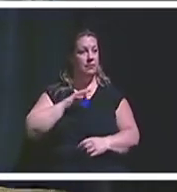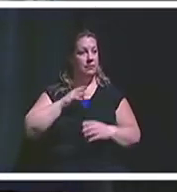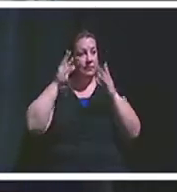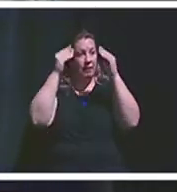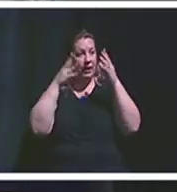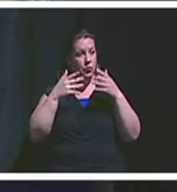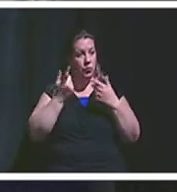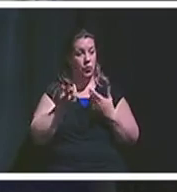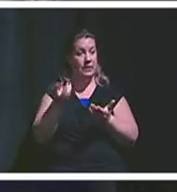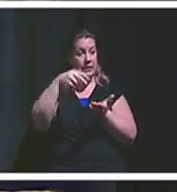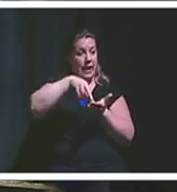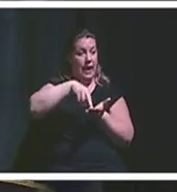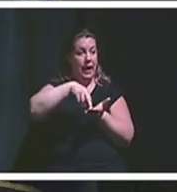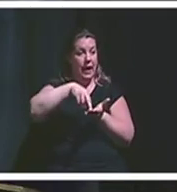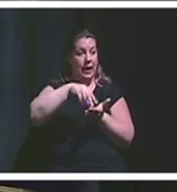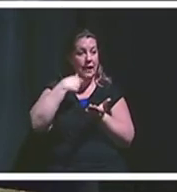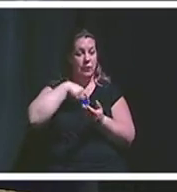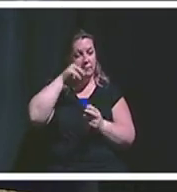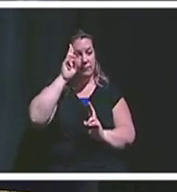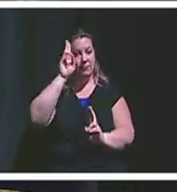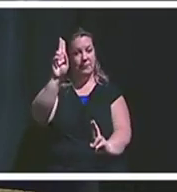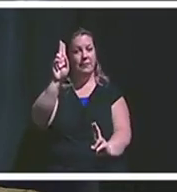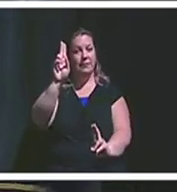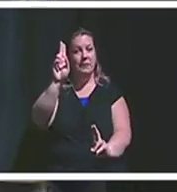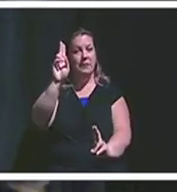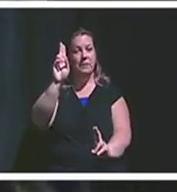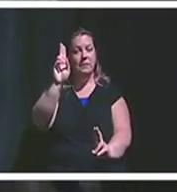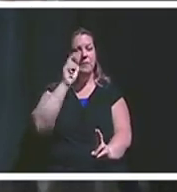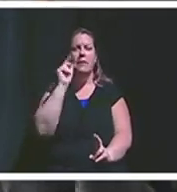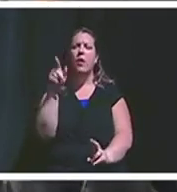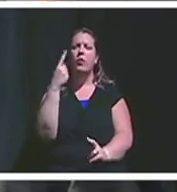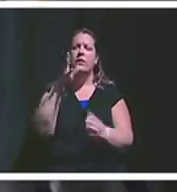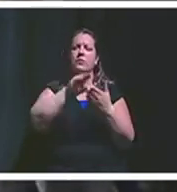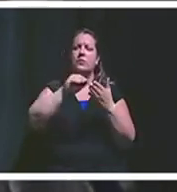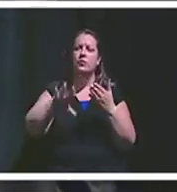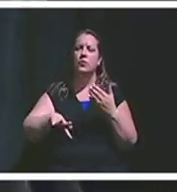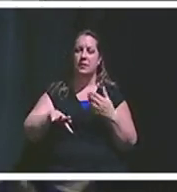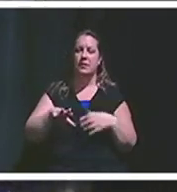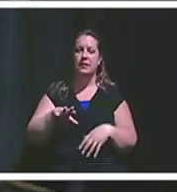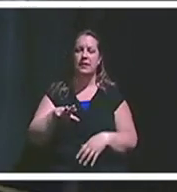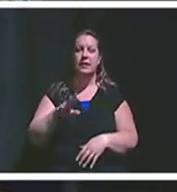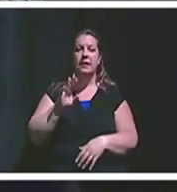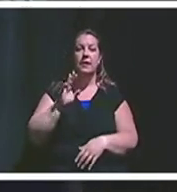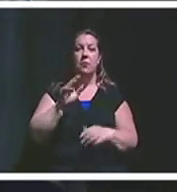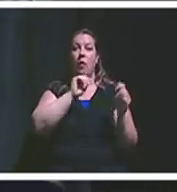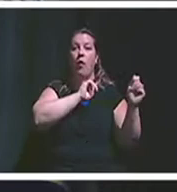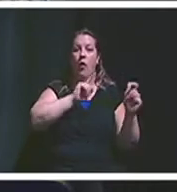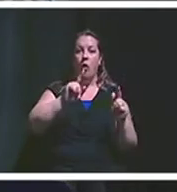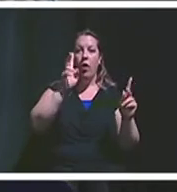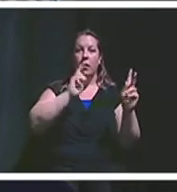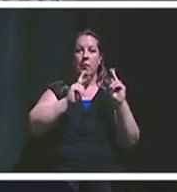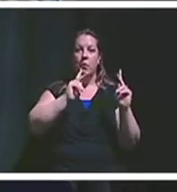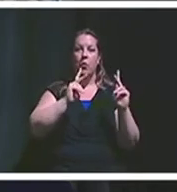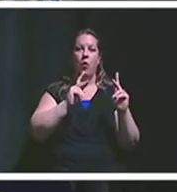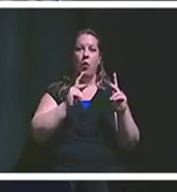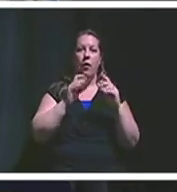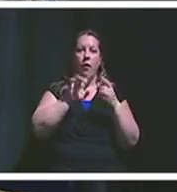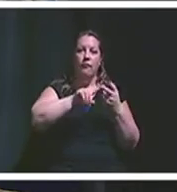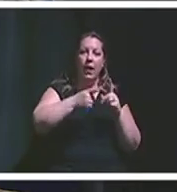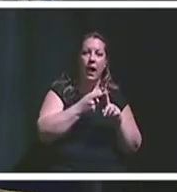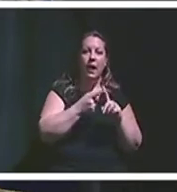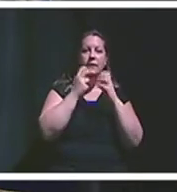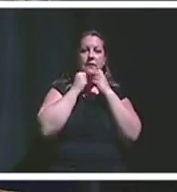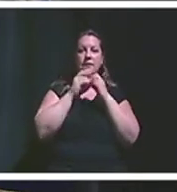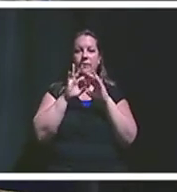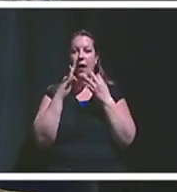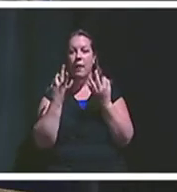be recognized not only by the students, but of all of the guests, friends, and loved ones of